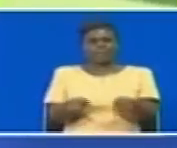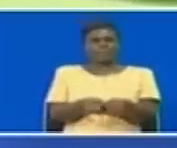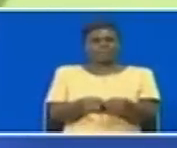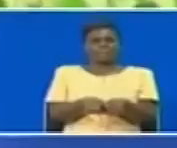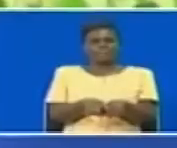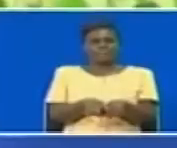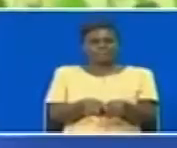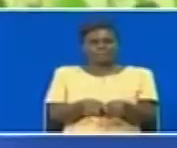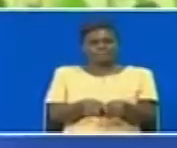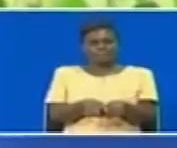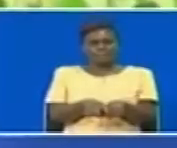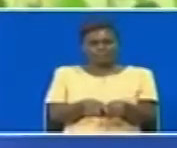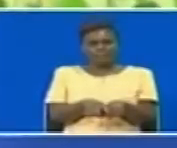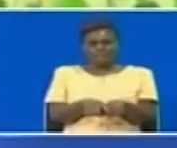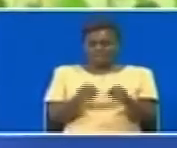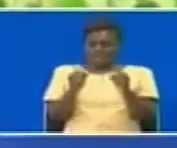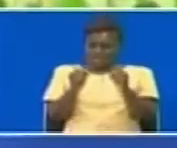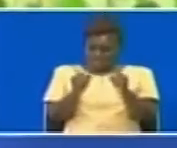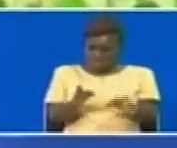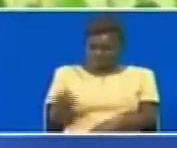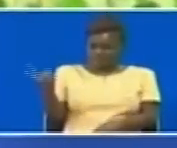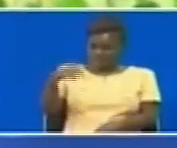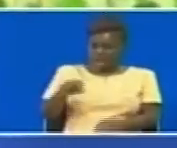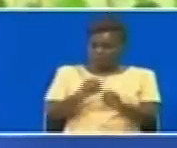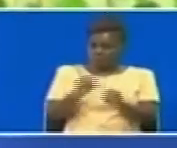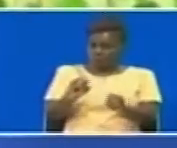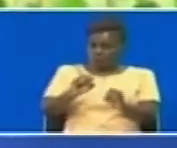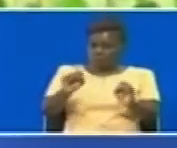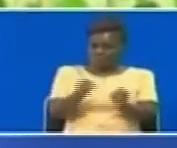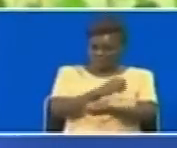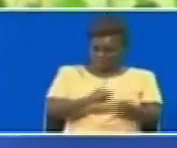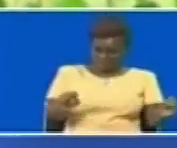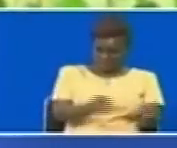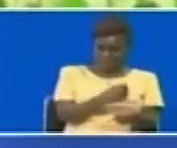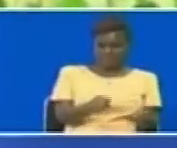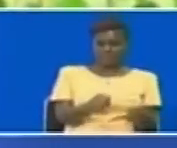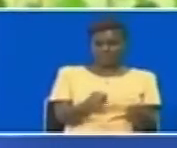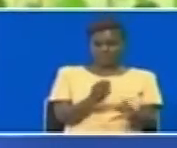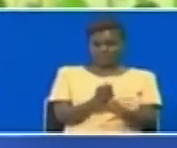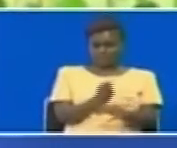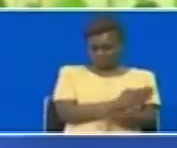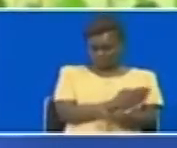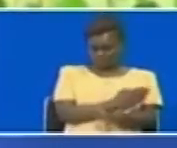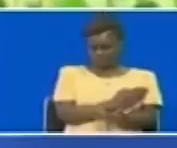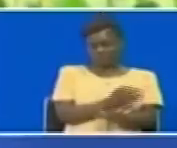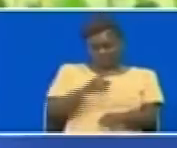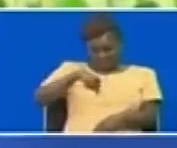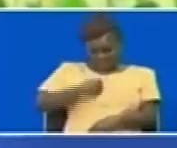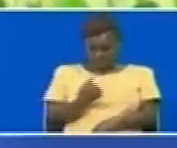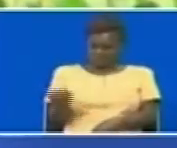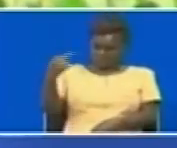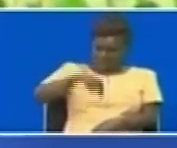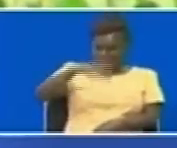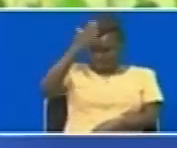destructions themselves. Wasipokuja kudestroy mahindi ama kuleta solution kabla Jumatatu. Sisi tutaingia shamba